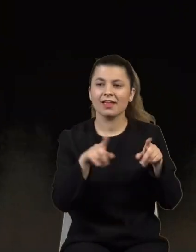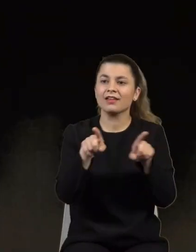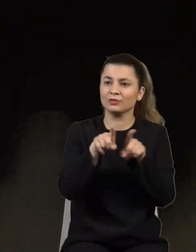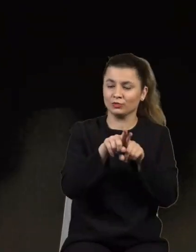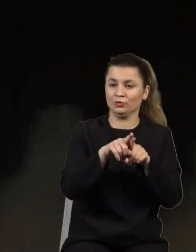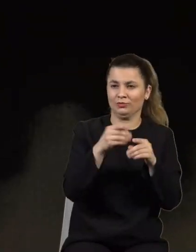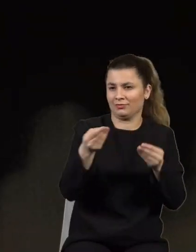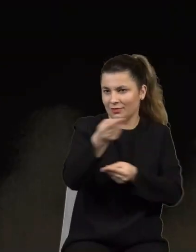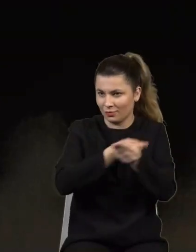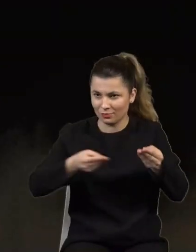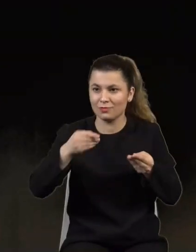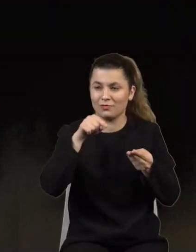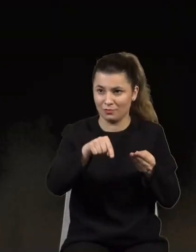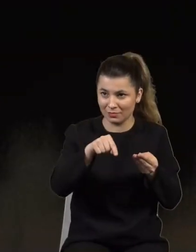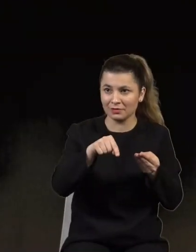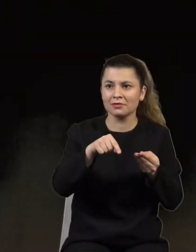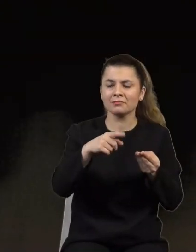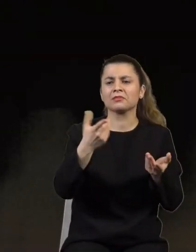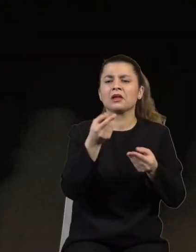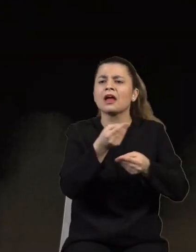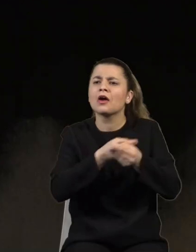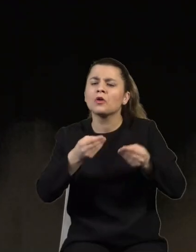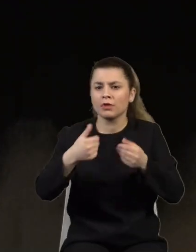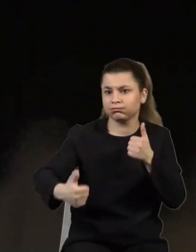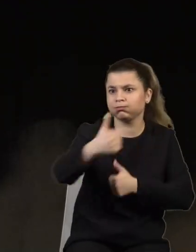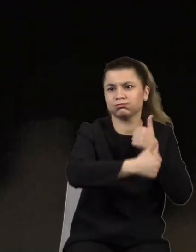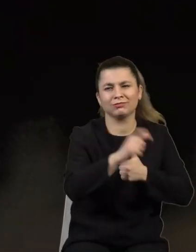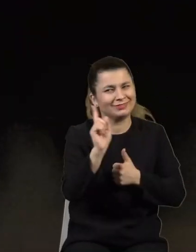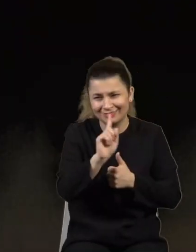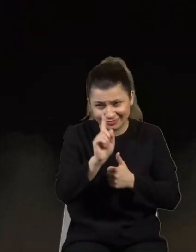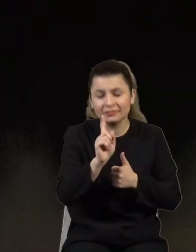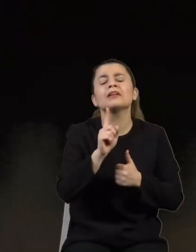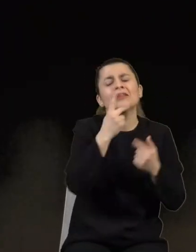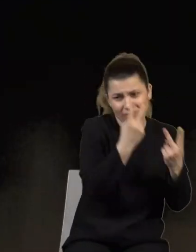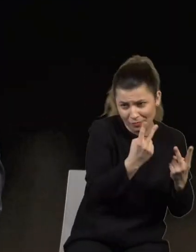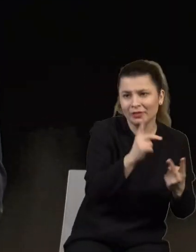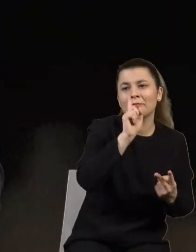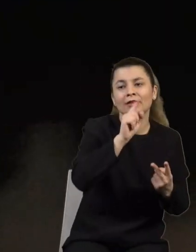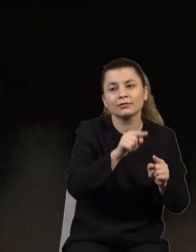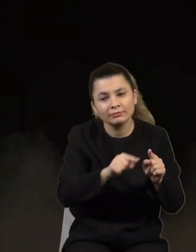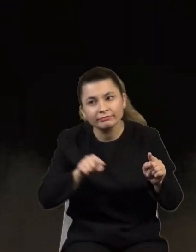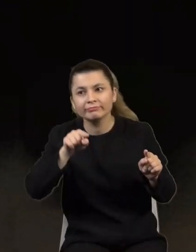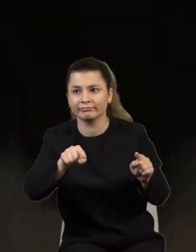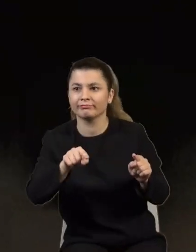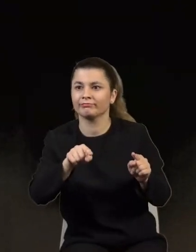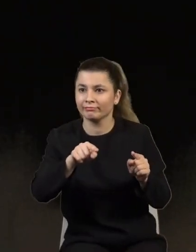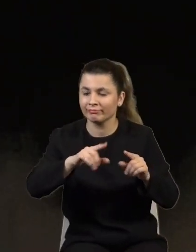is. It's not only common market, of course it is. It's not